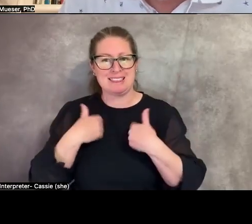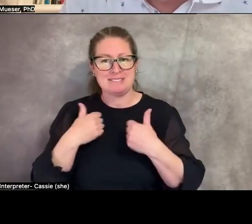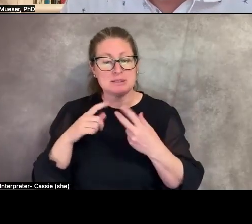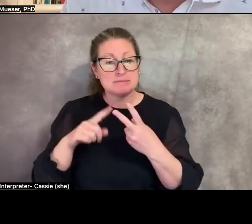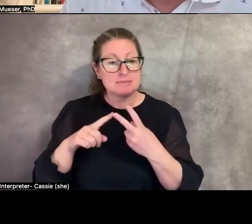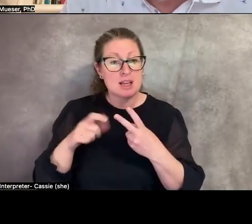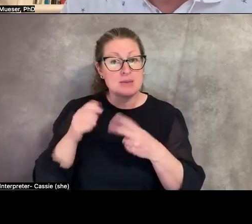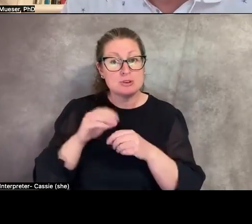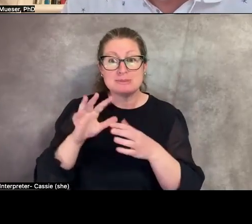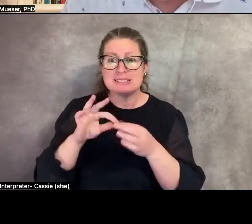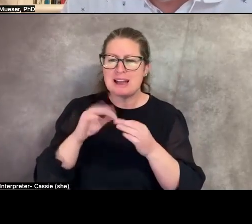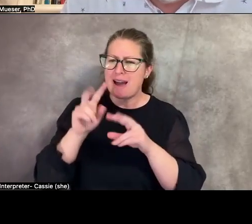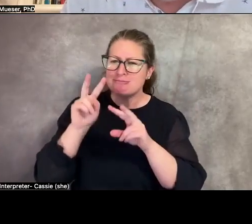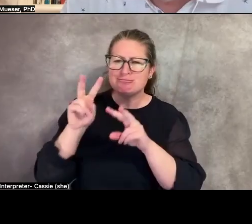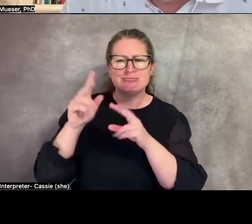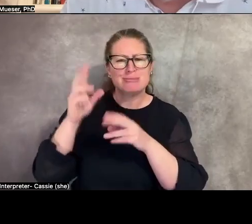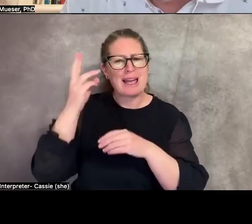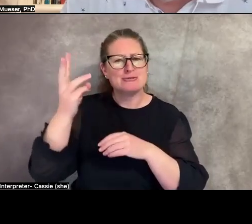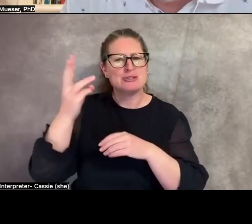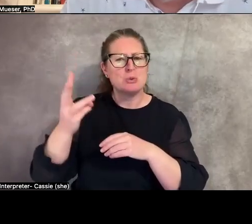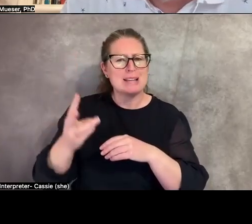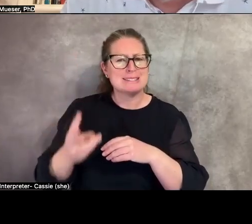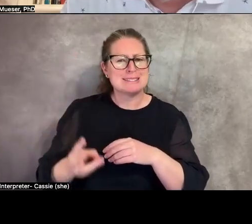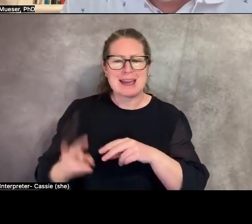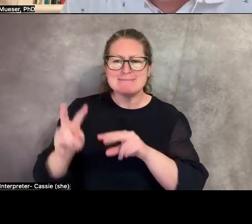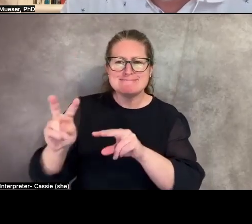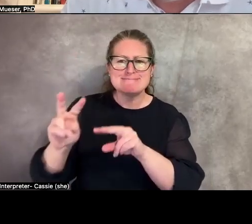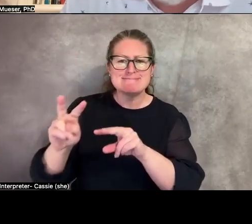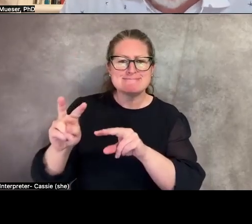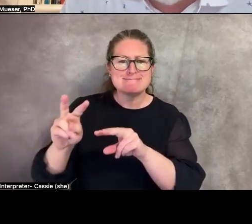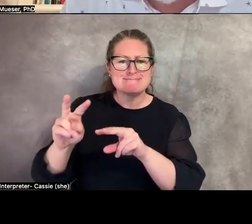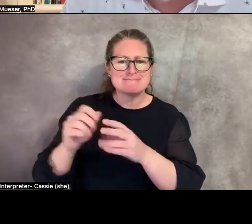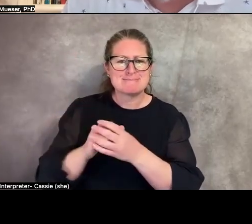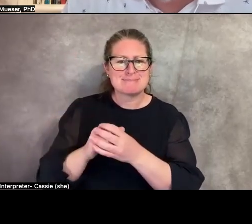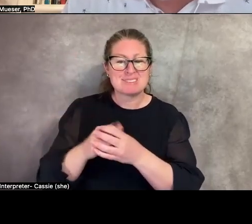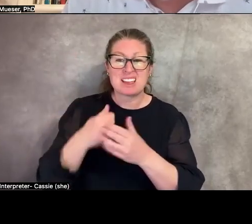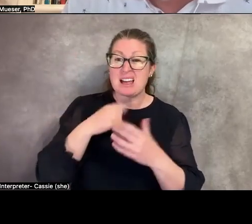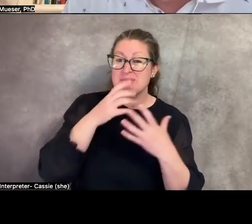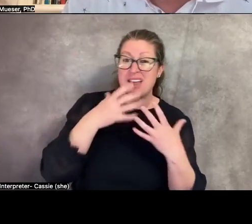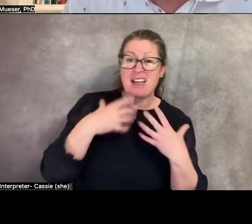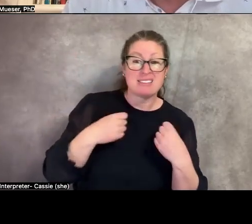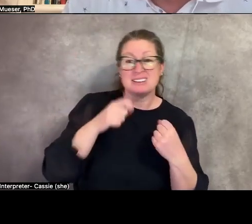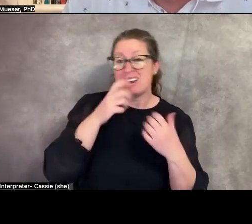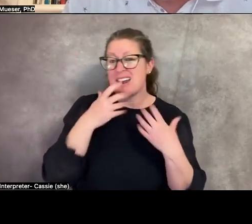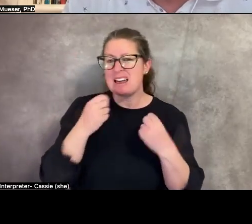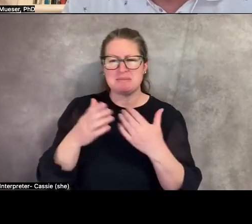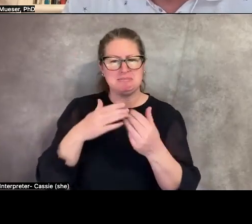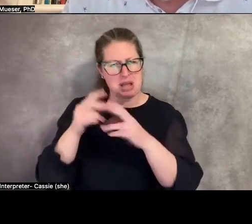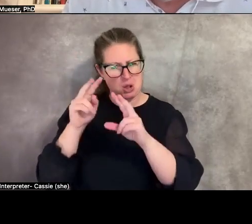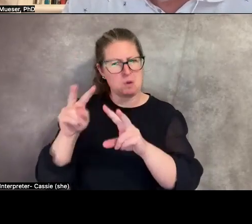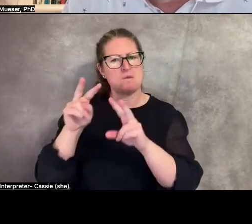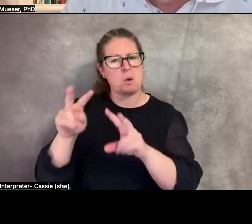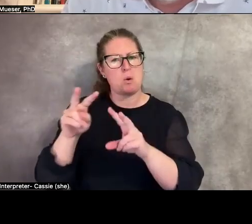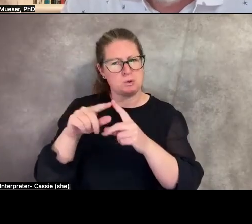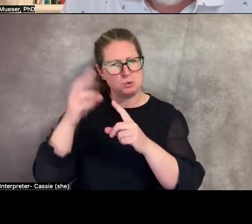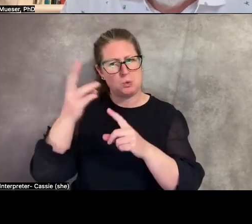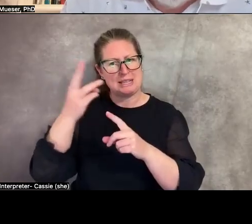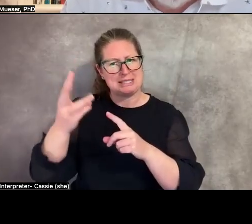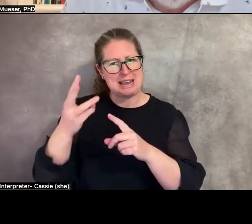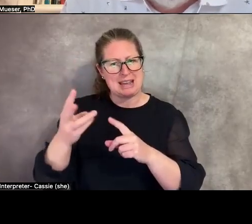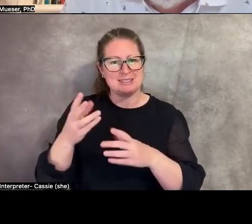"I look forward to every Wednesday, healthy or not. I looked forward to it. It was a joy being